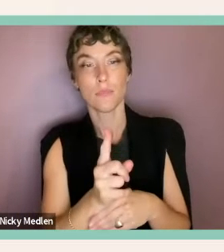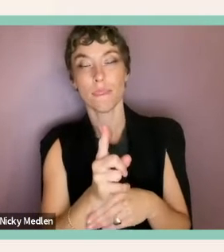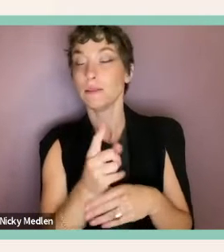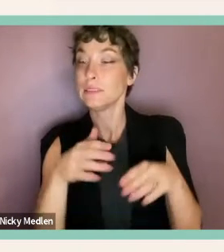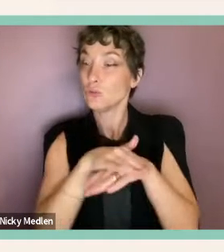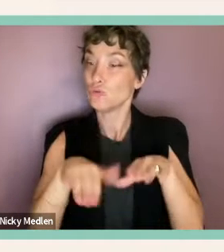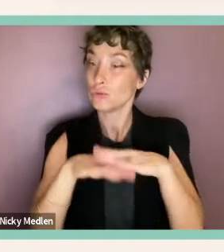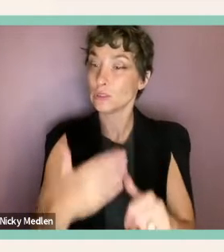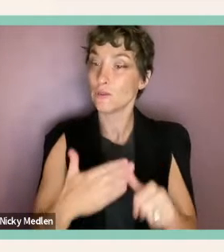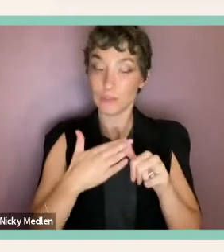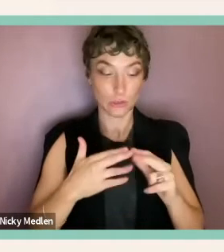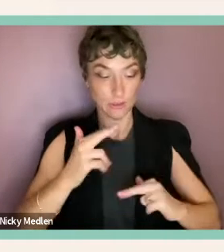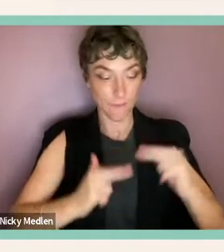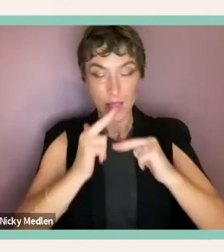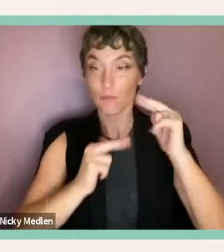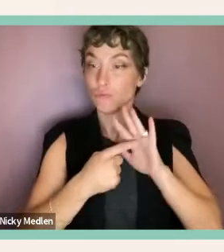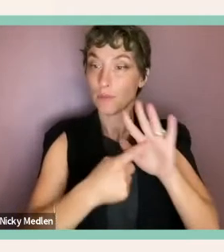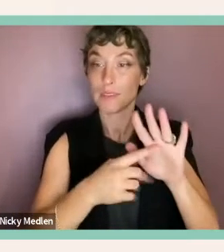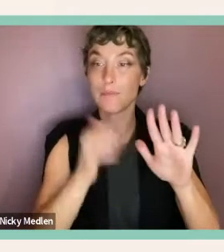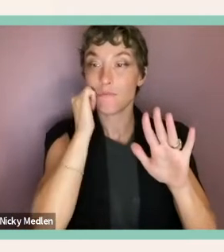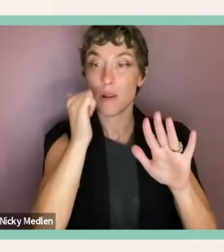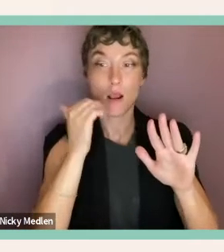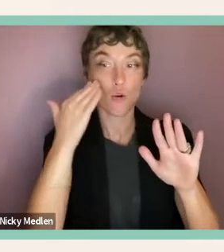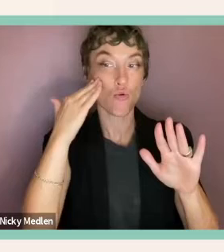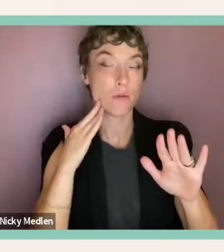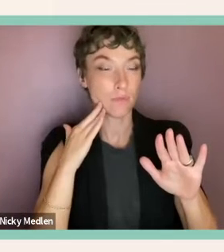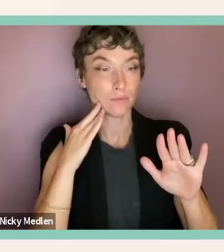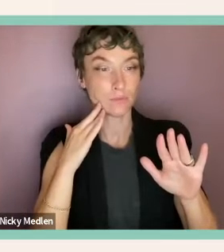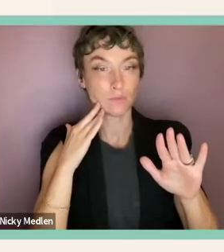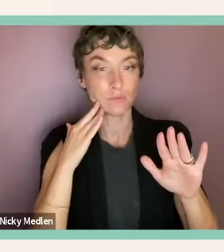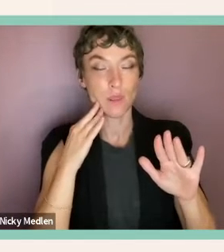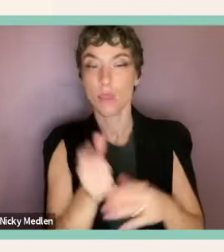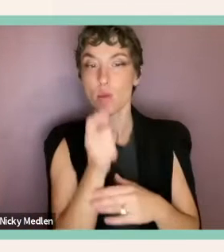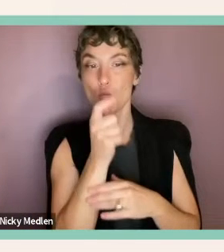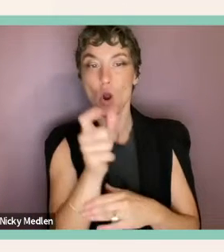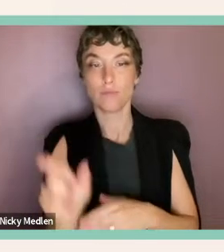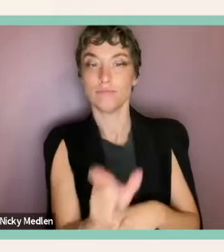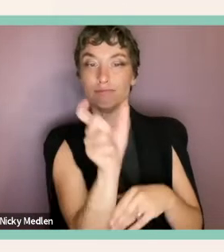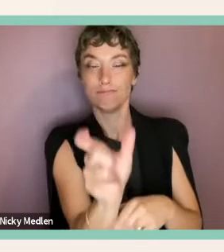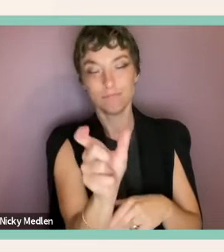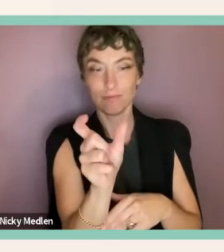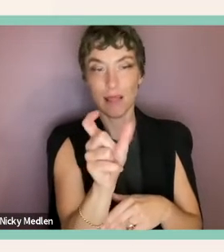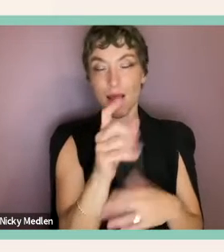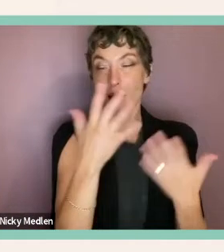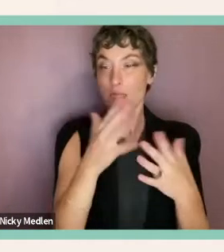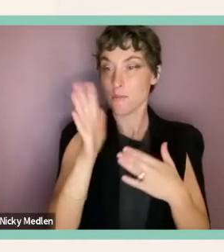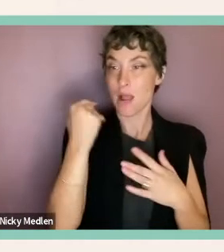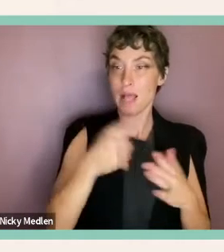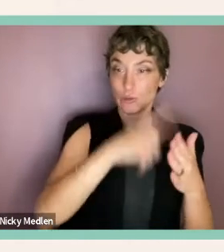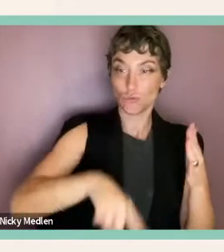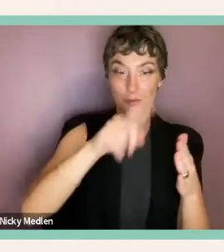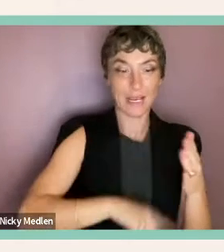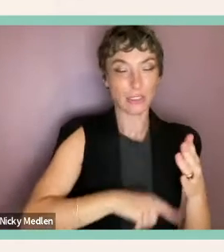intersectionality originally developed on behalf of Black women. The term brought to light the invisibility of many women within groups that claim them